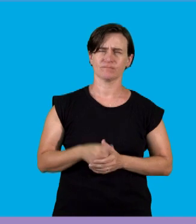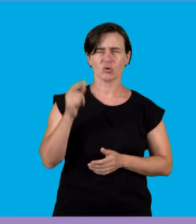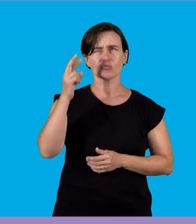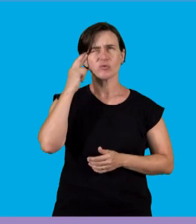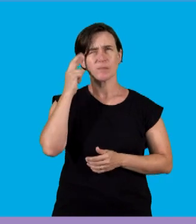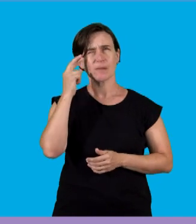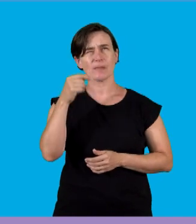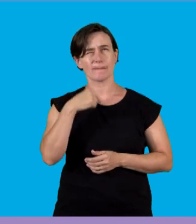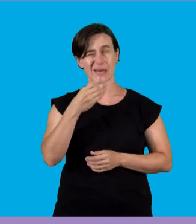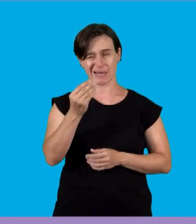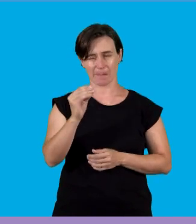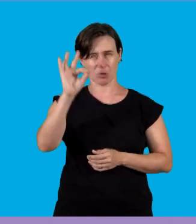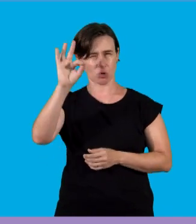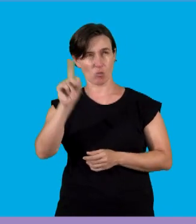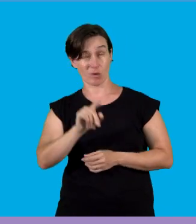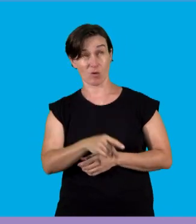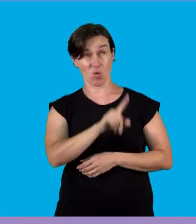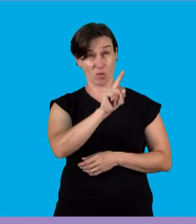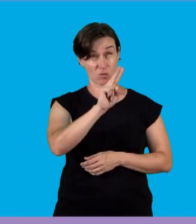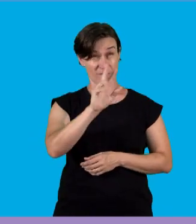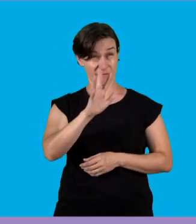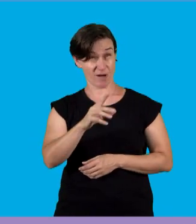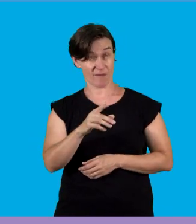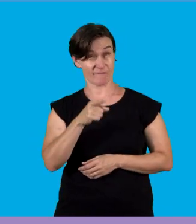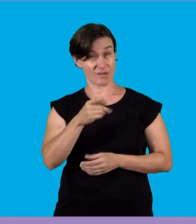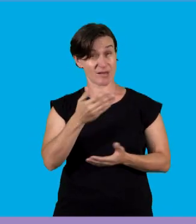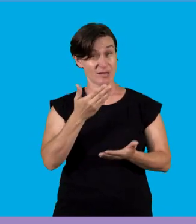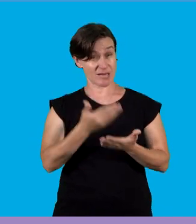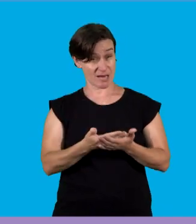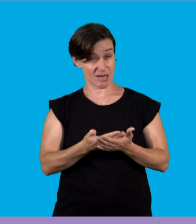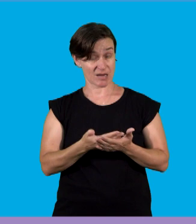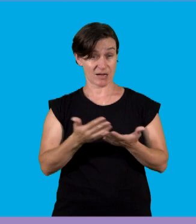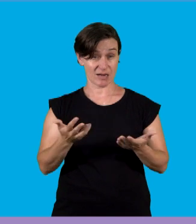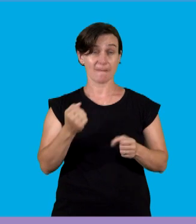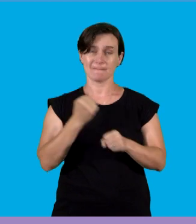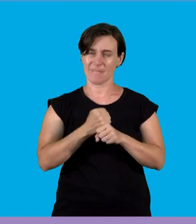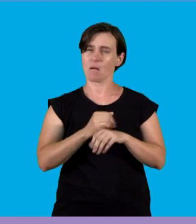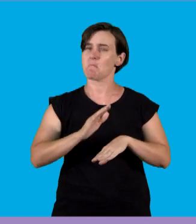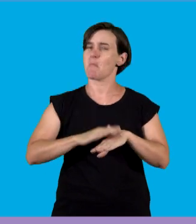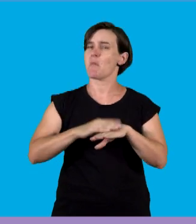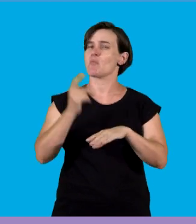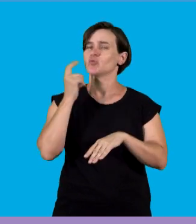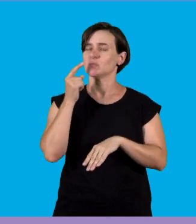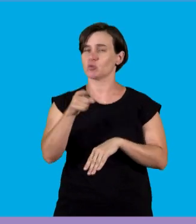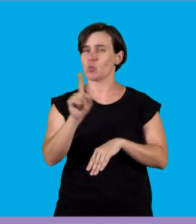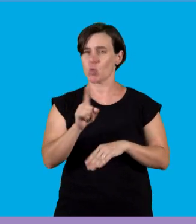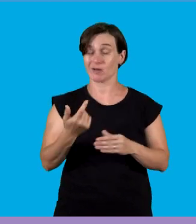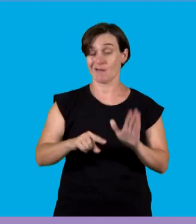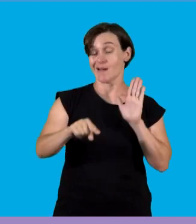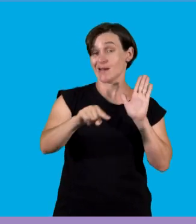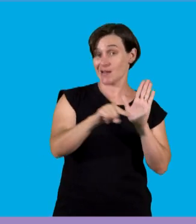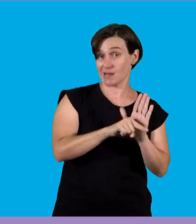remember our cube numbers correctly, then we would know that 125 can be simplified